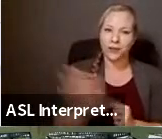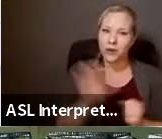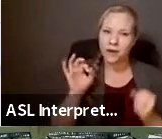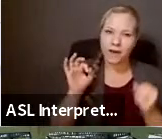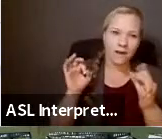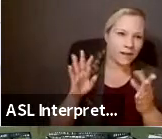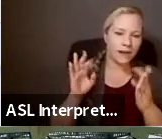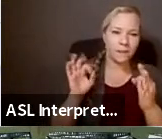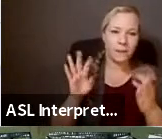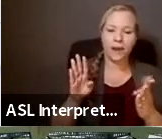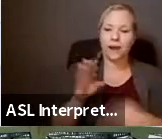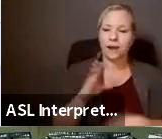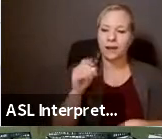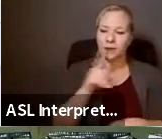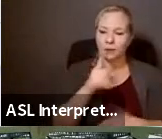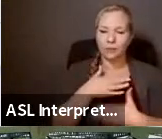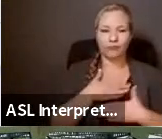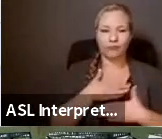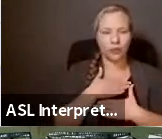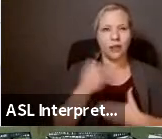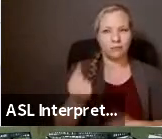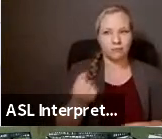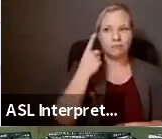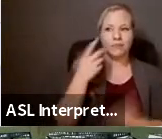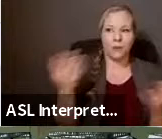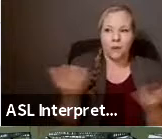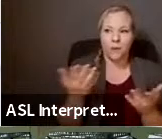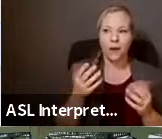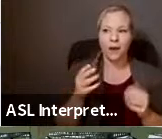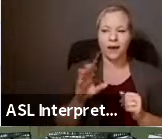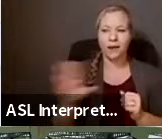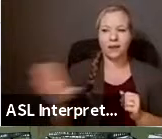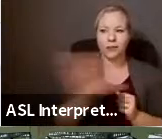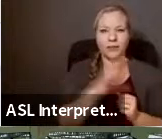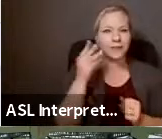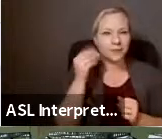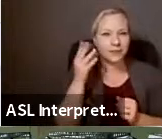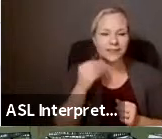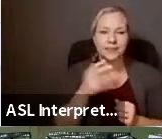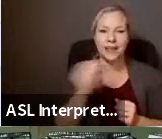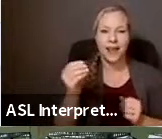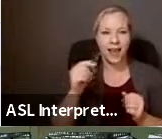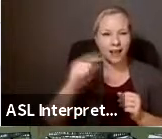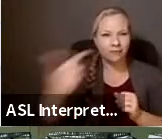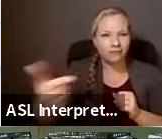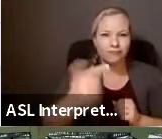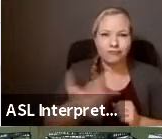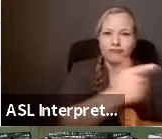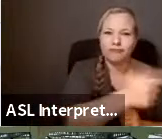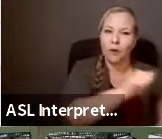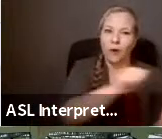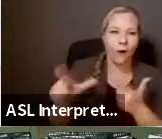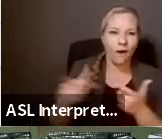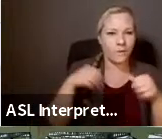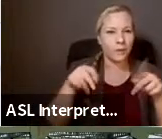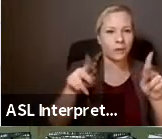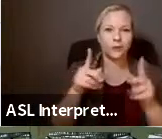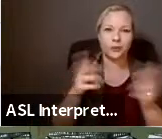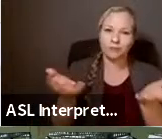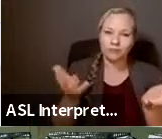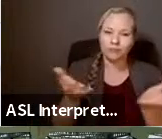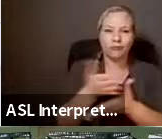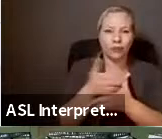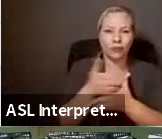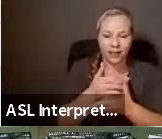on making sure everybody on this committee had an opportunity to speak as well. So with that, we will be in